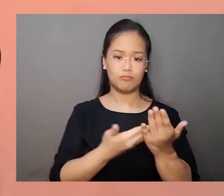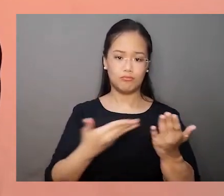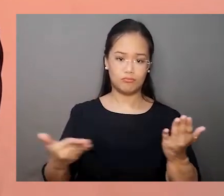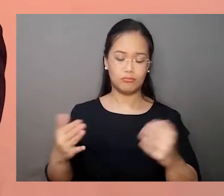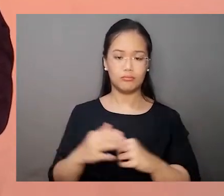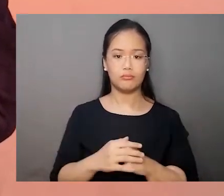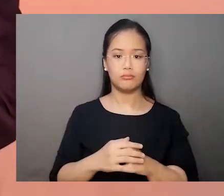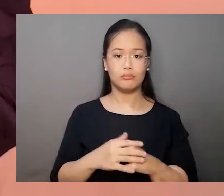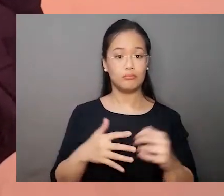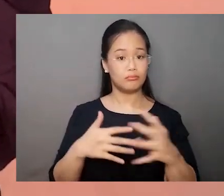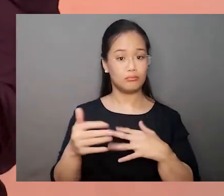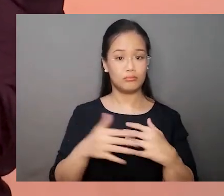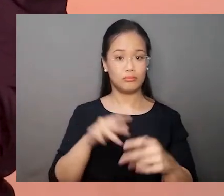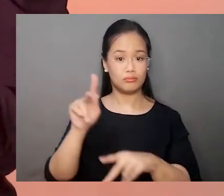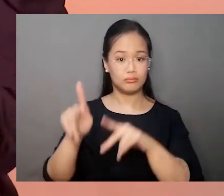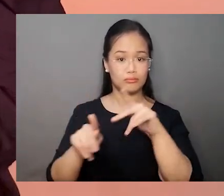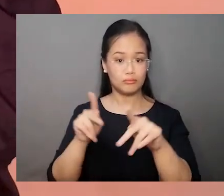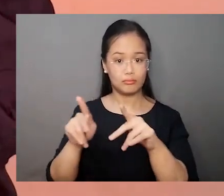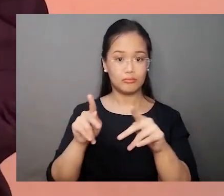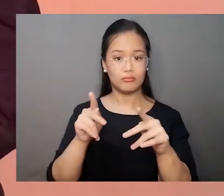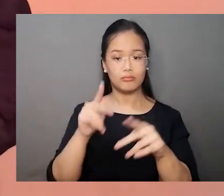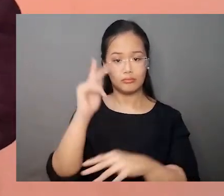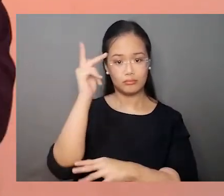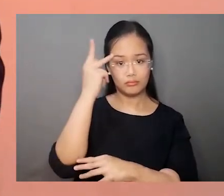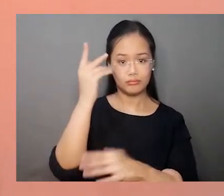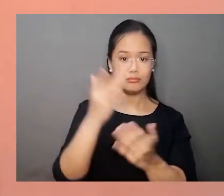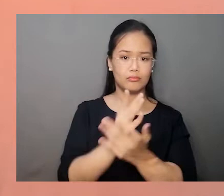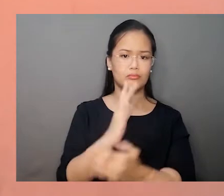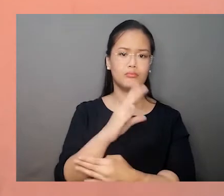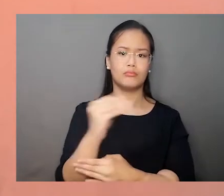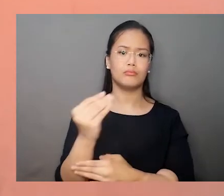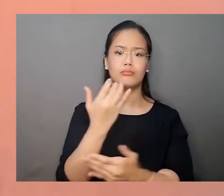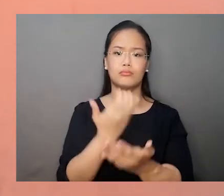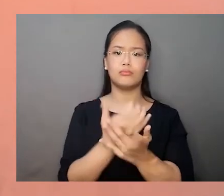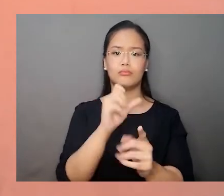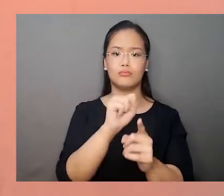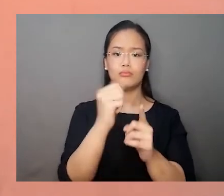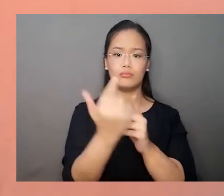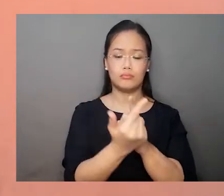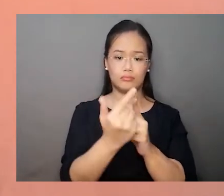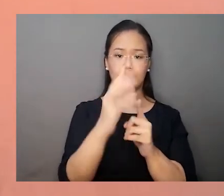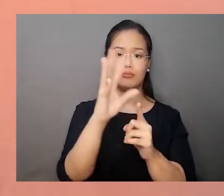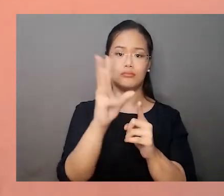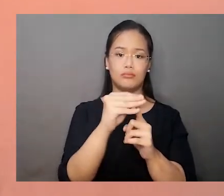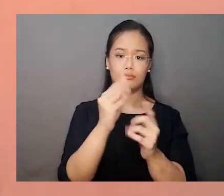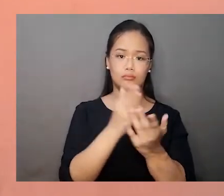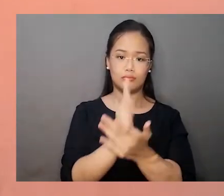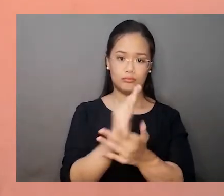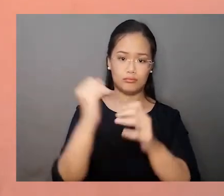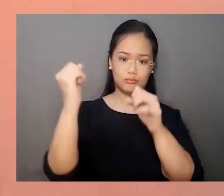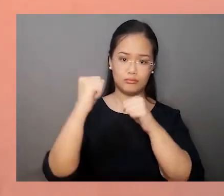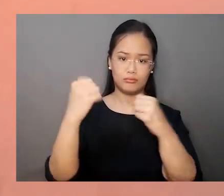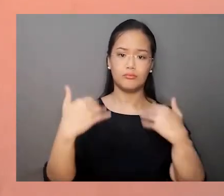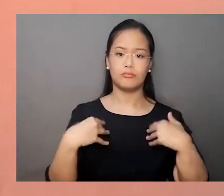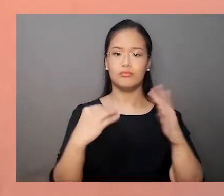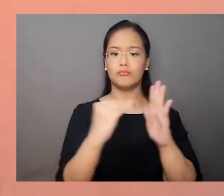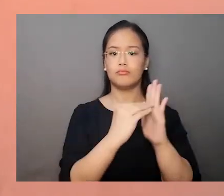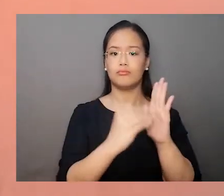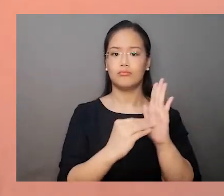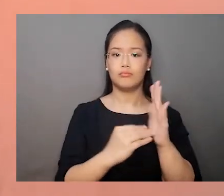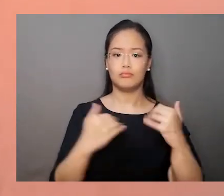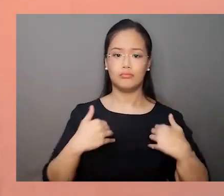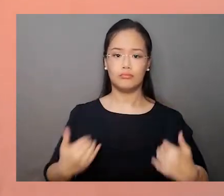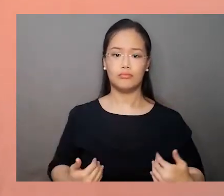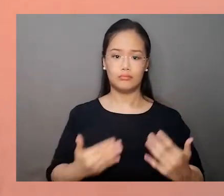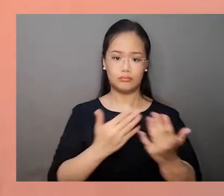the Civil and Political Rights and the Economic, Social, and Cultural Rights Convention already enumerate the human rights